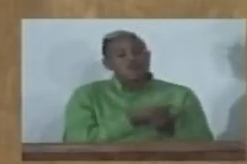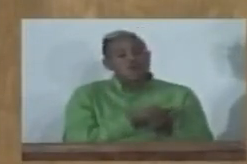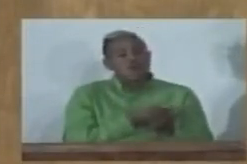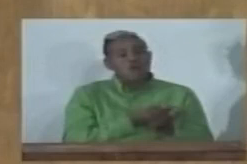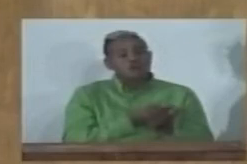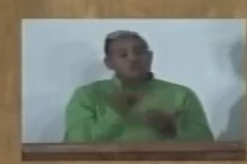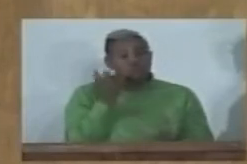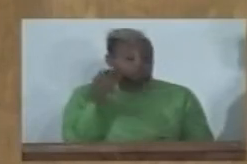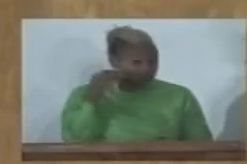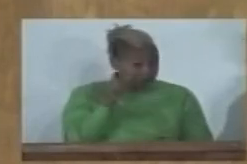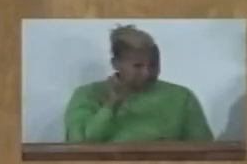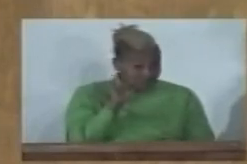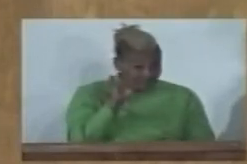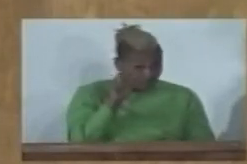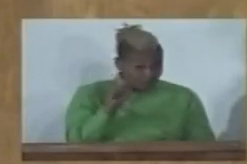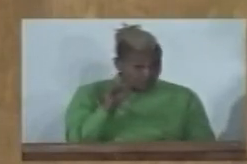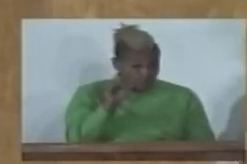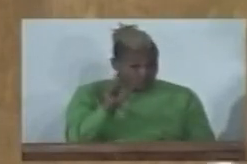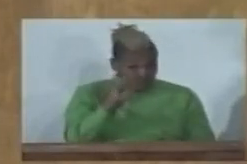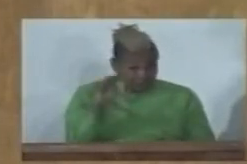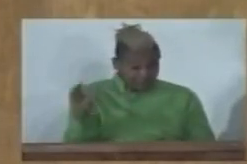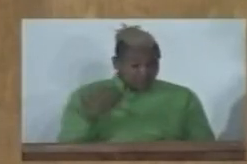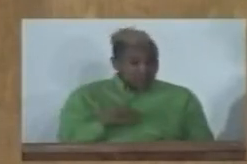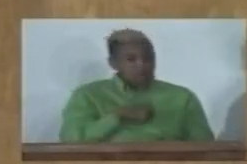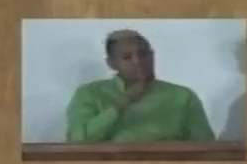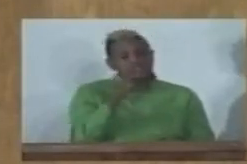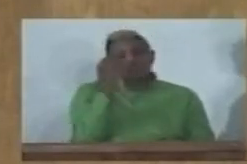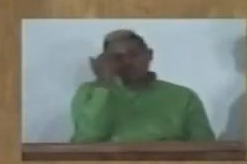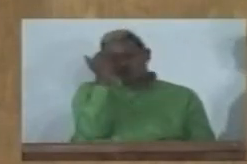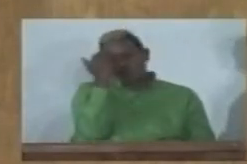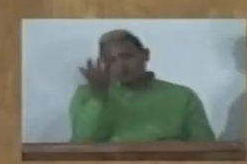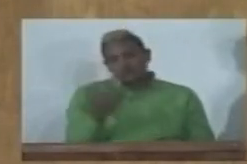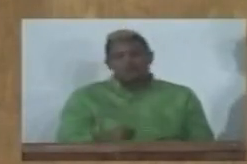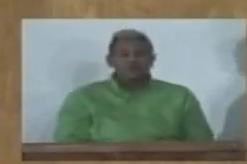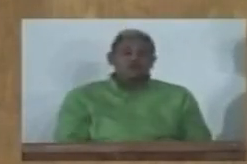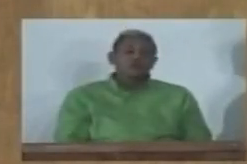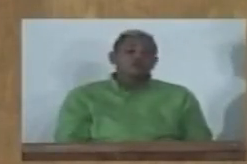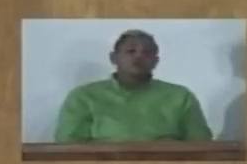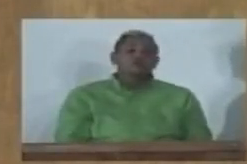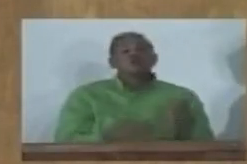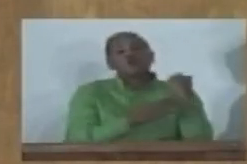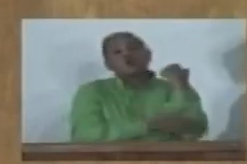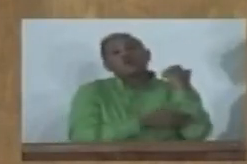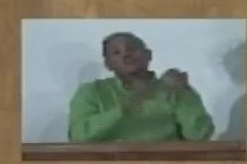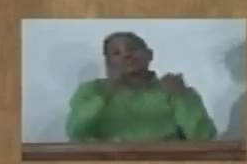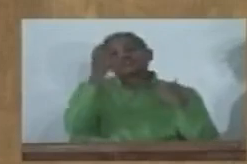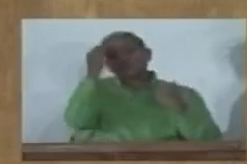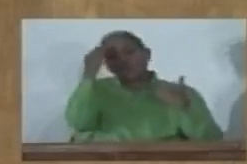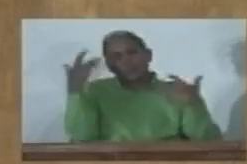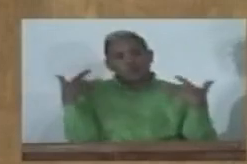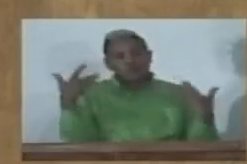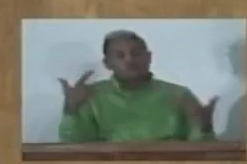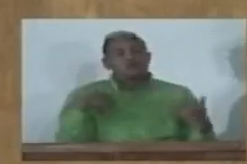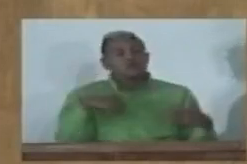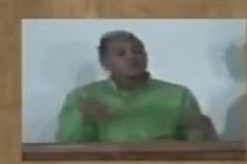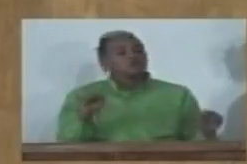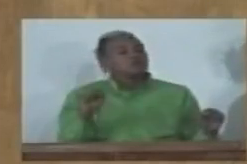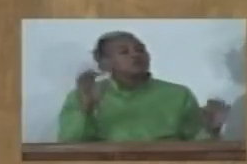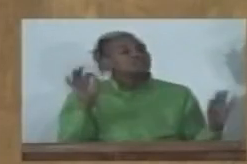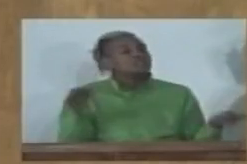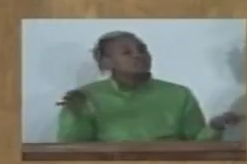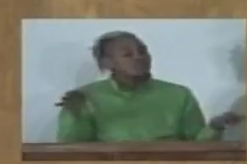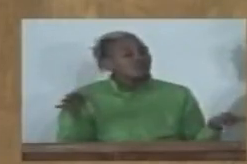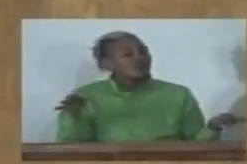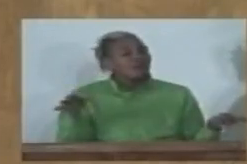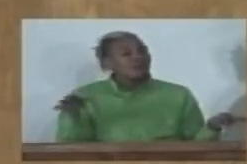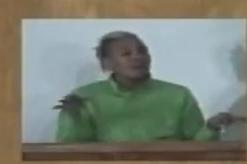to pay out? We need to know. The country needs to know, because we took a decision